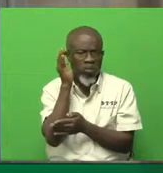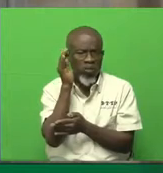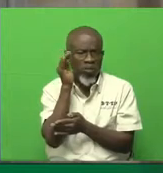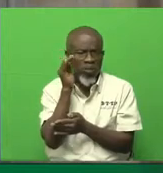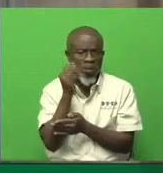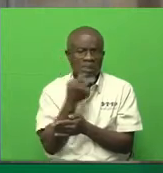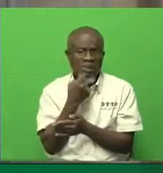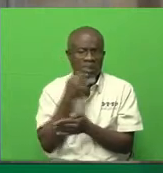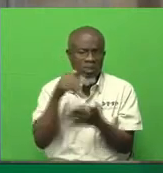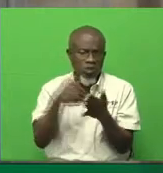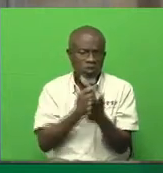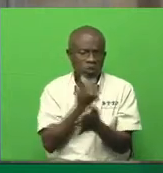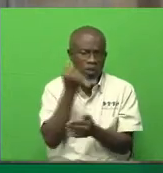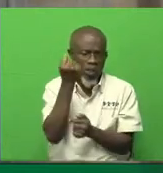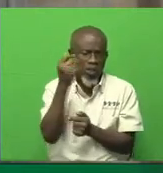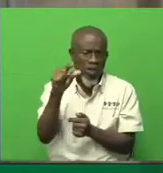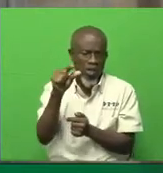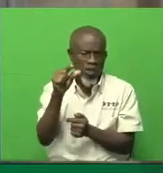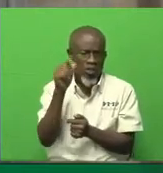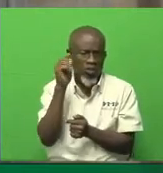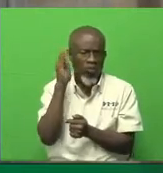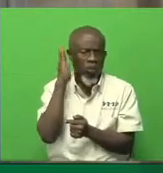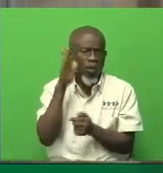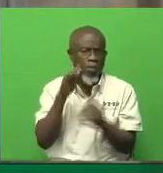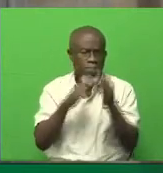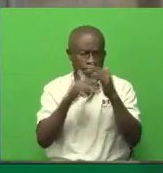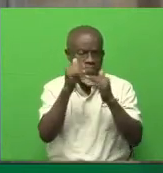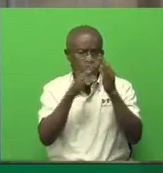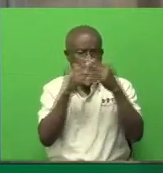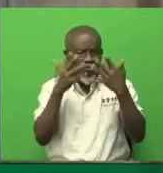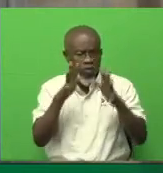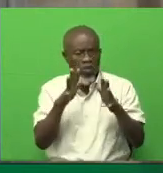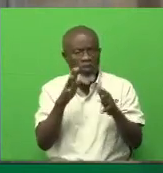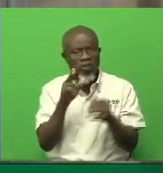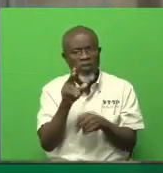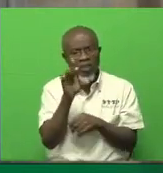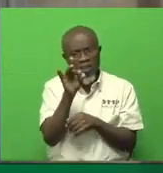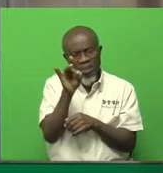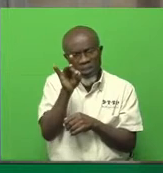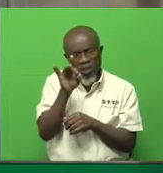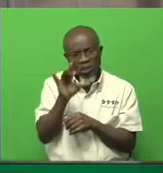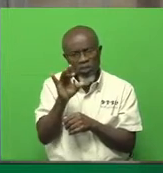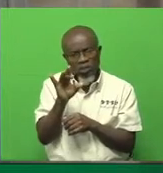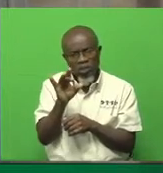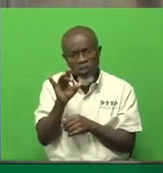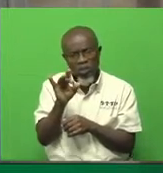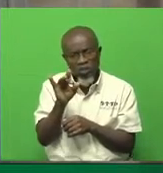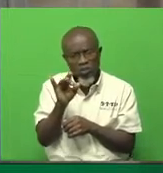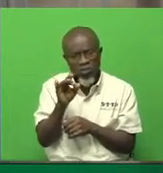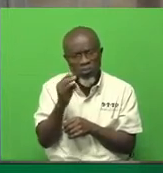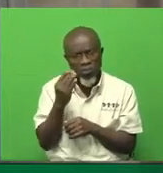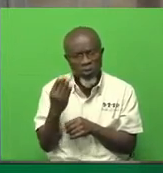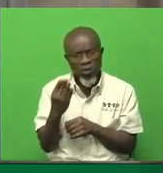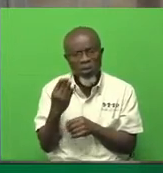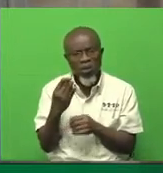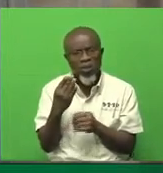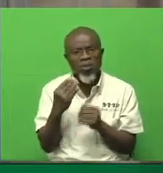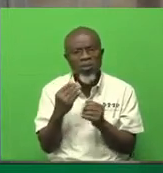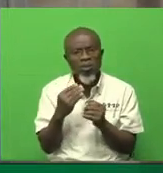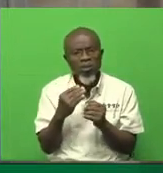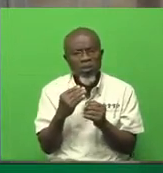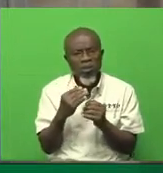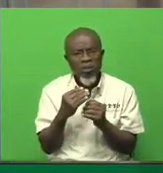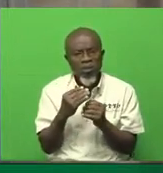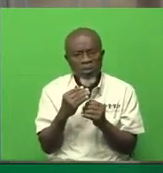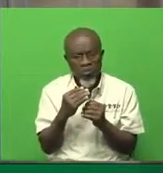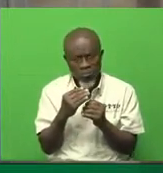Grand Hospital would be built for 850 million dollars Minister abdiyal Singh added that it would be built using the same design